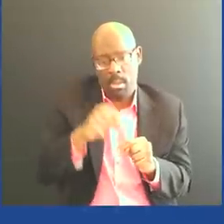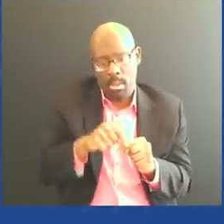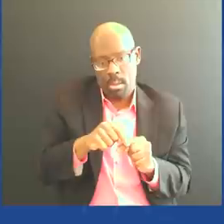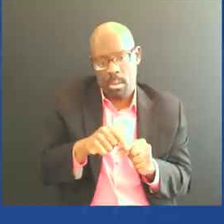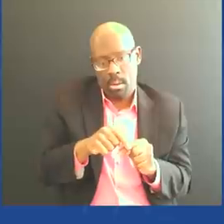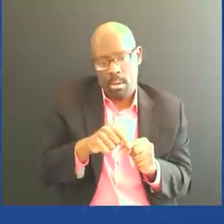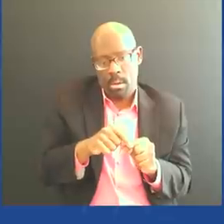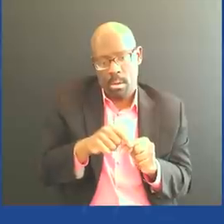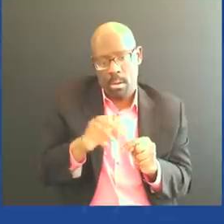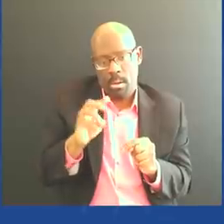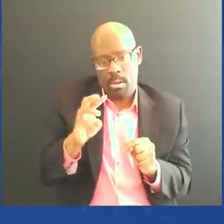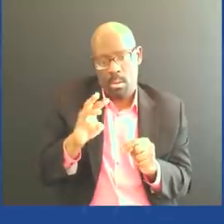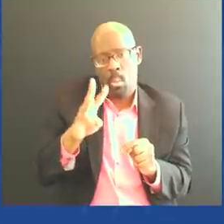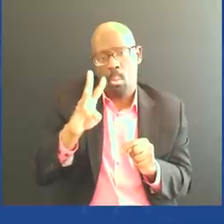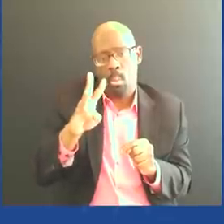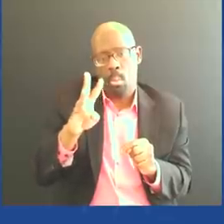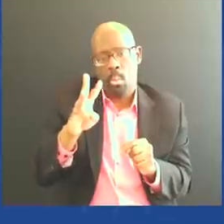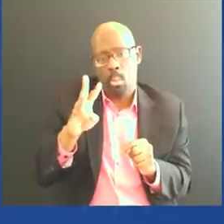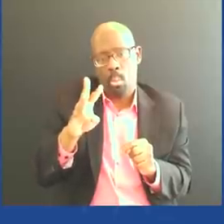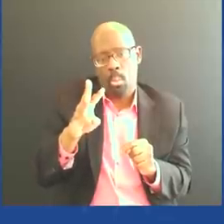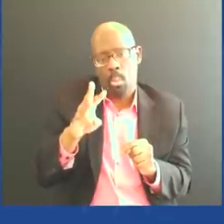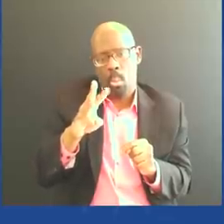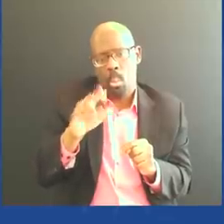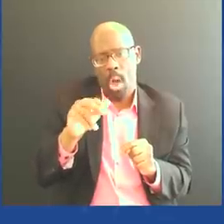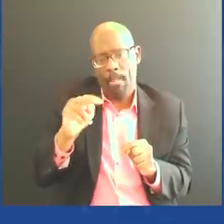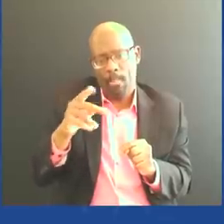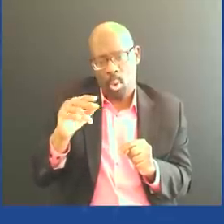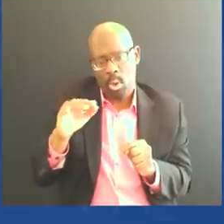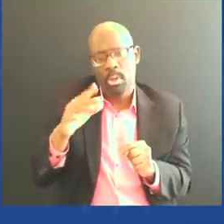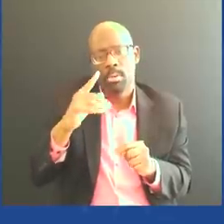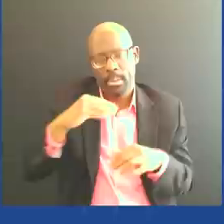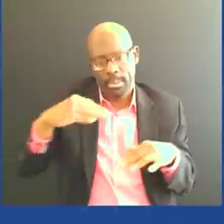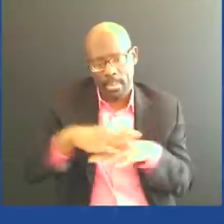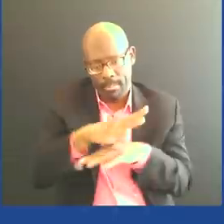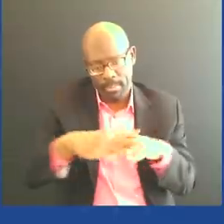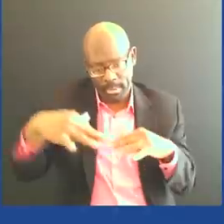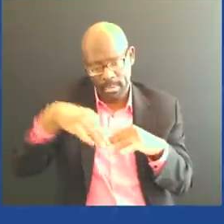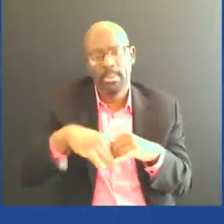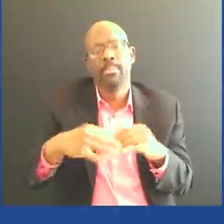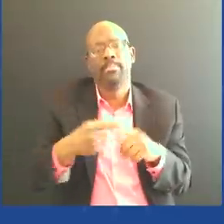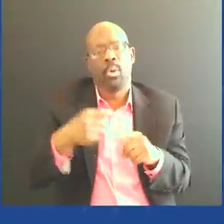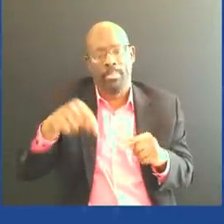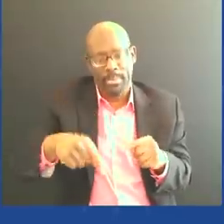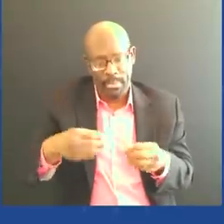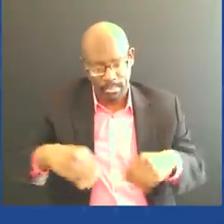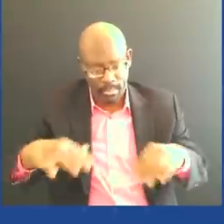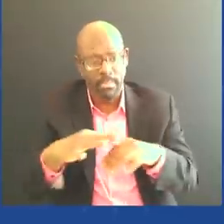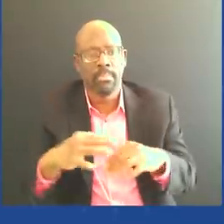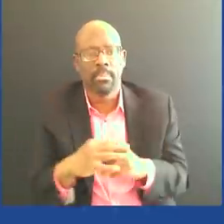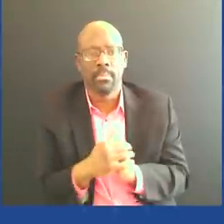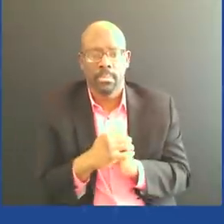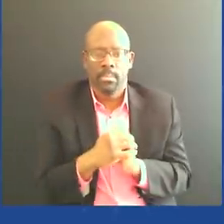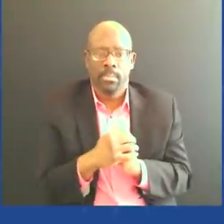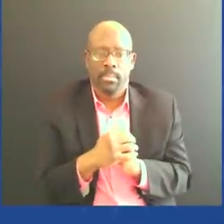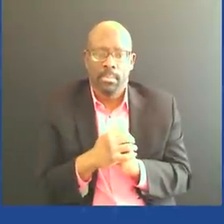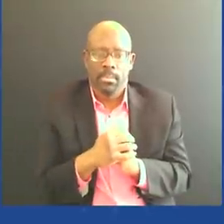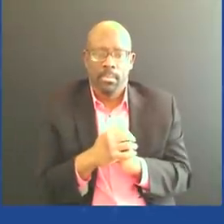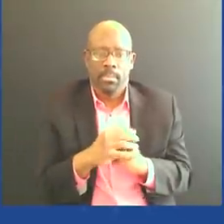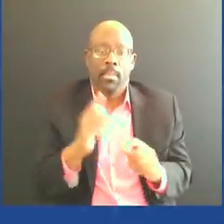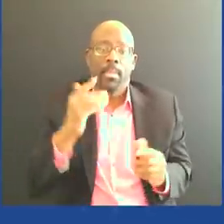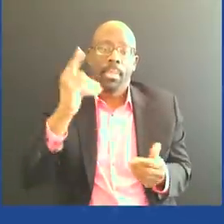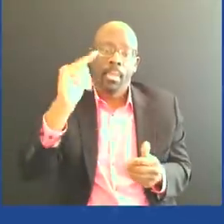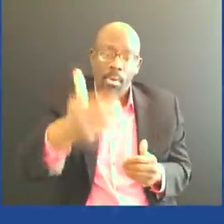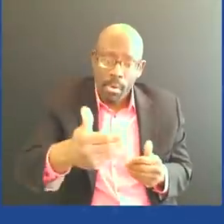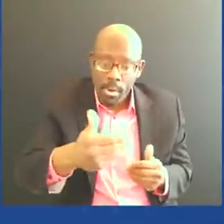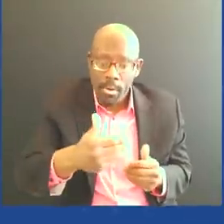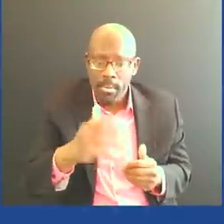years ago and established Lewis, where the Atlantic Ocean meets the Delaware Bay. Later on in 1638, the first Swedes and Finns